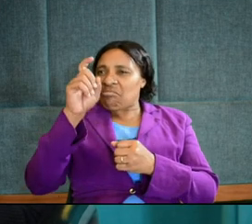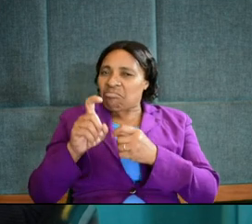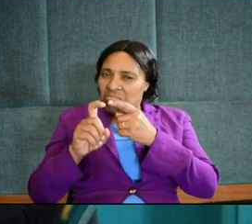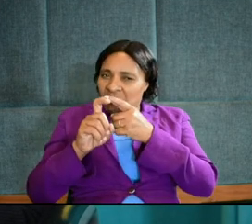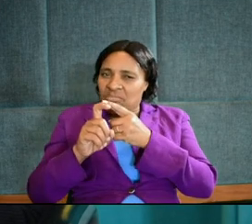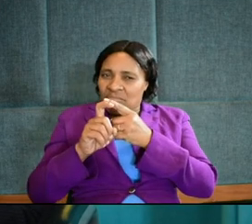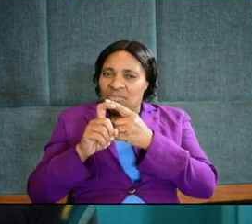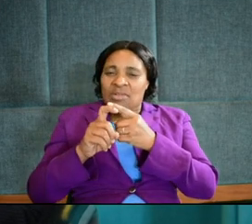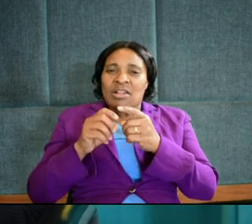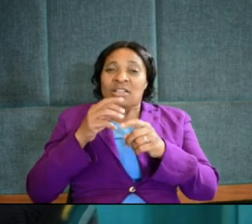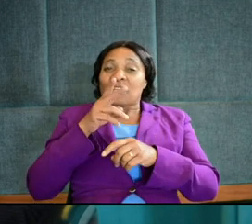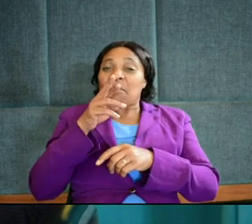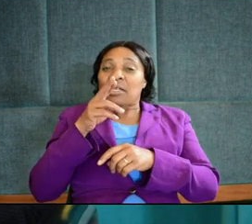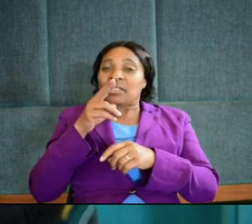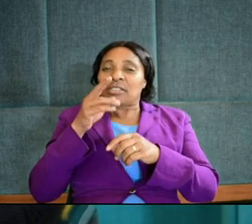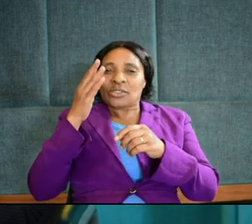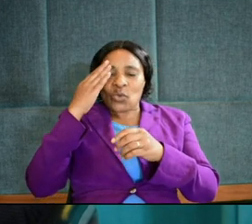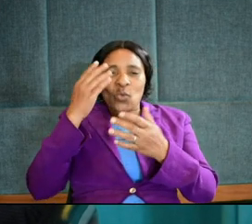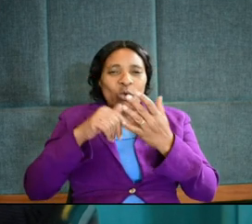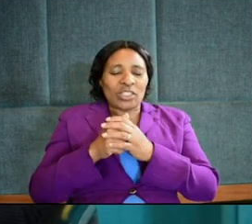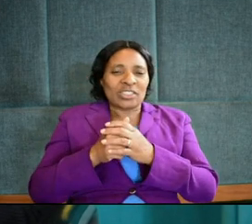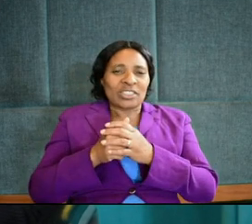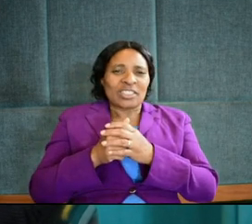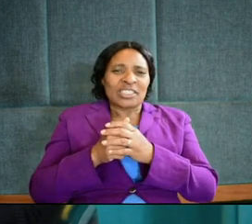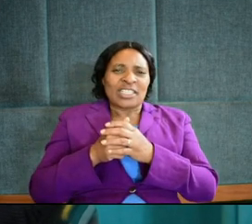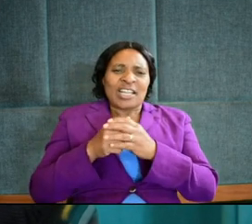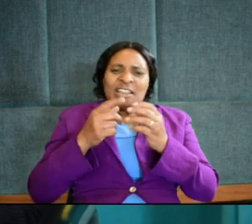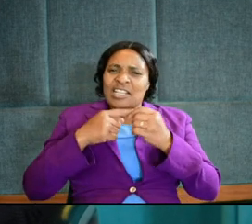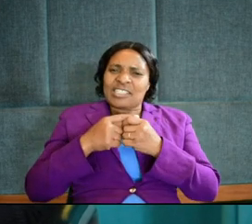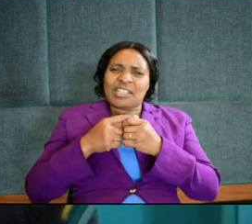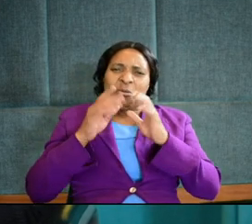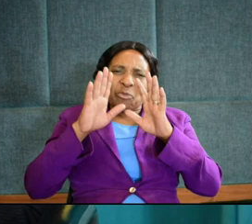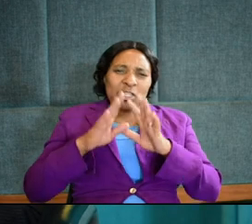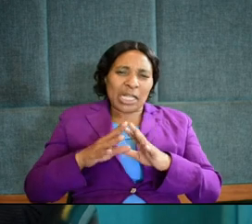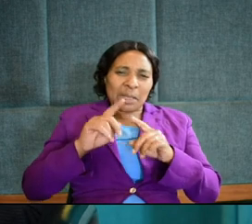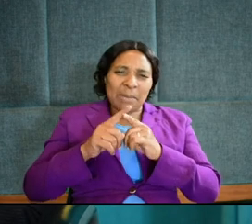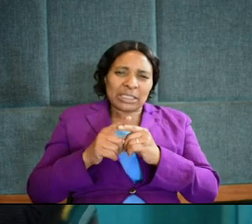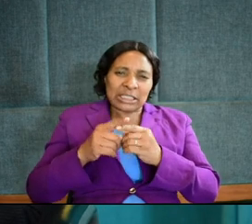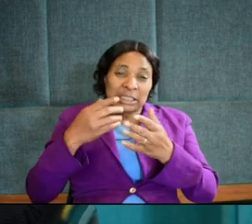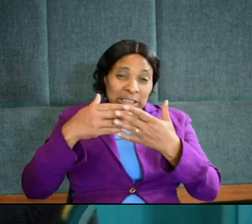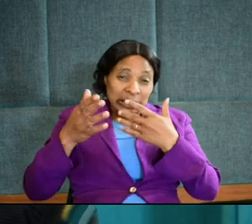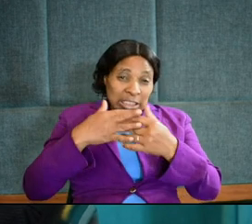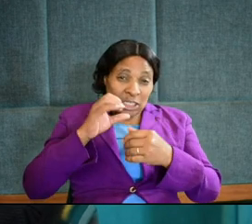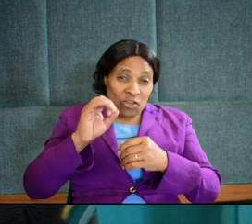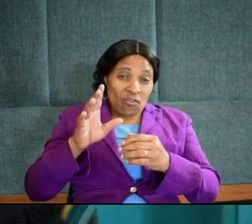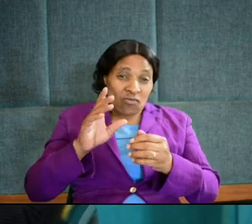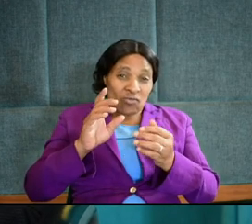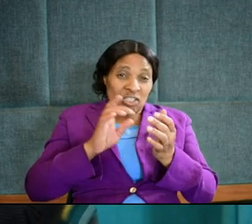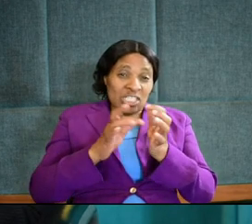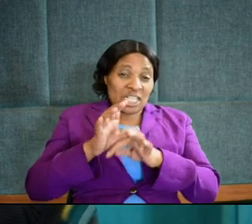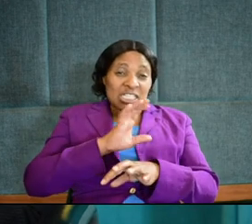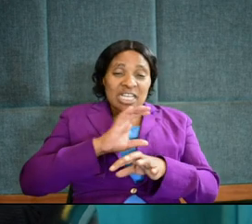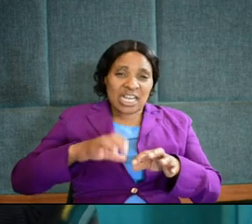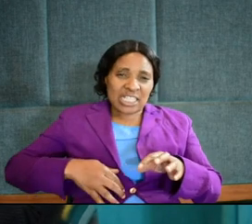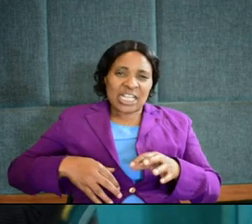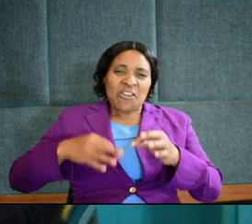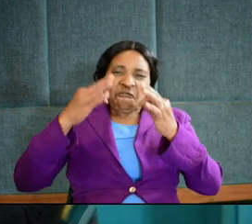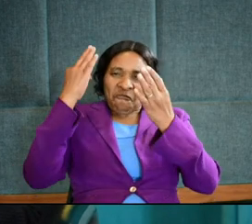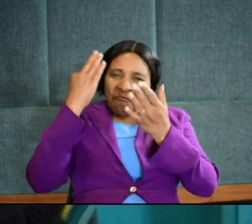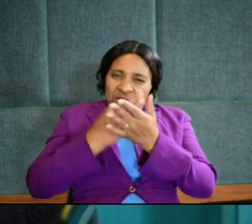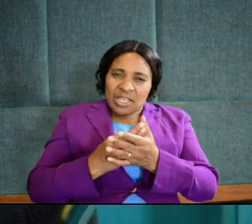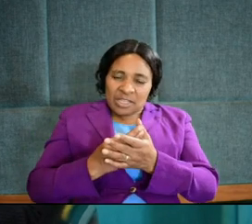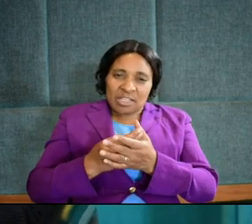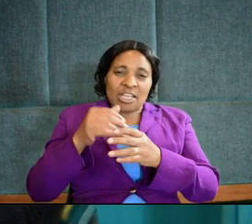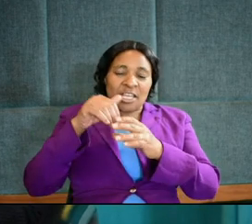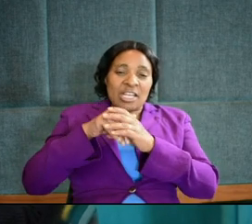And they knew that there was no virtue in the serpent itself, but it was a symbol of Christ. The necessity of faith in his merits